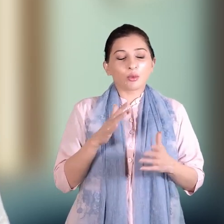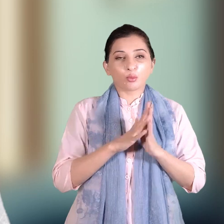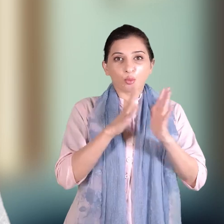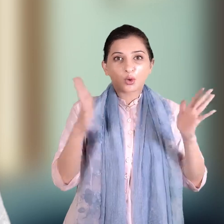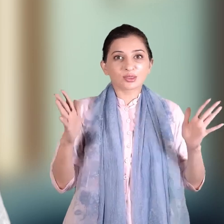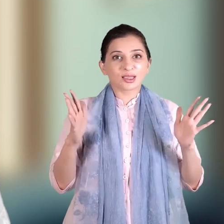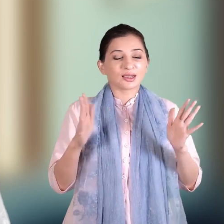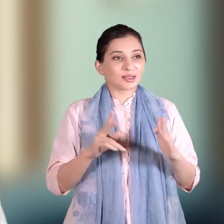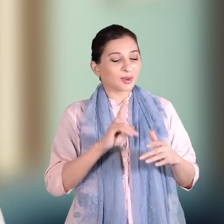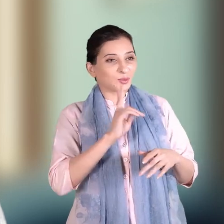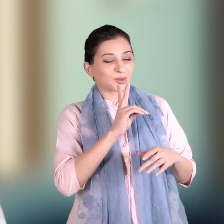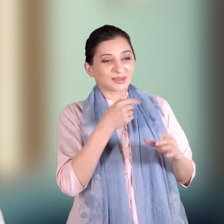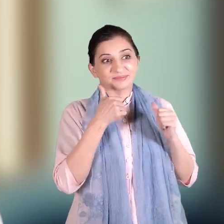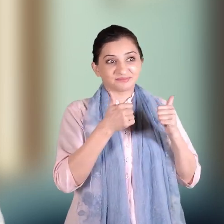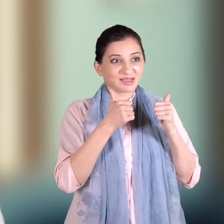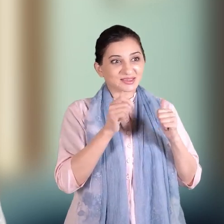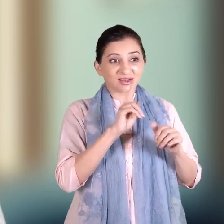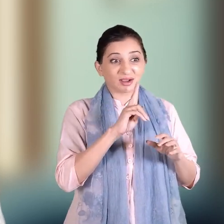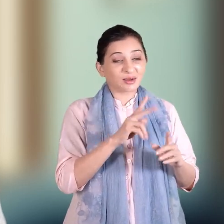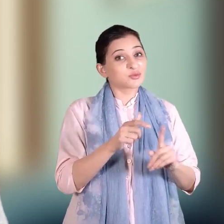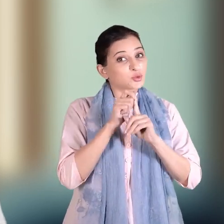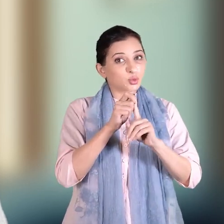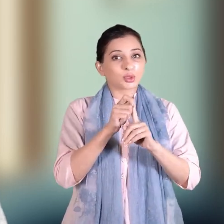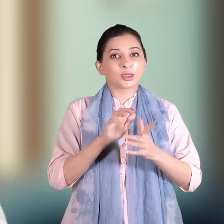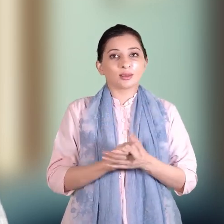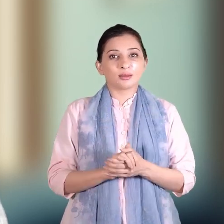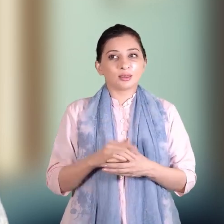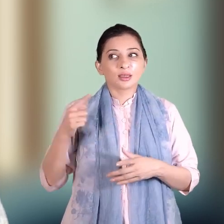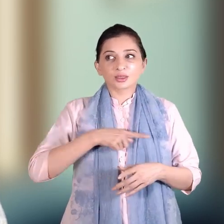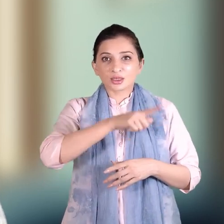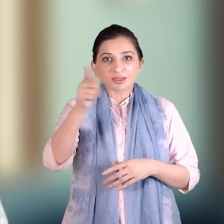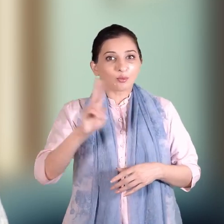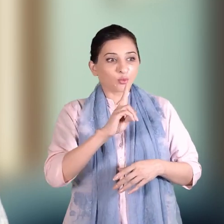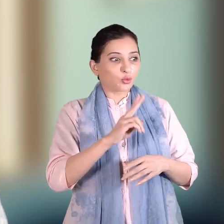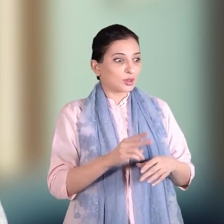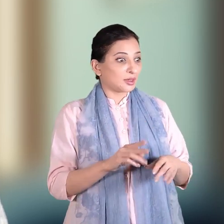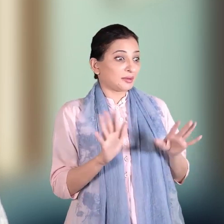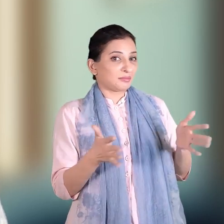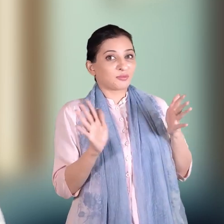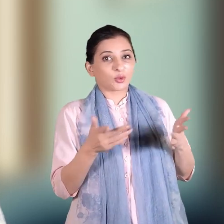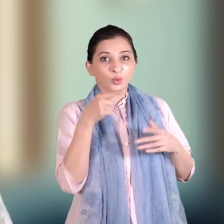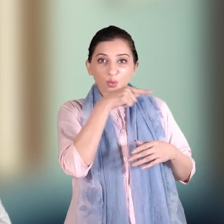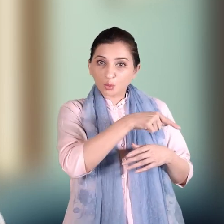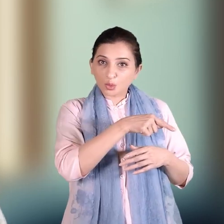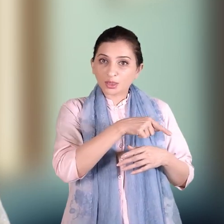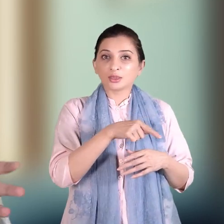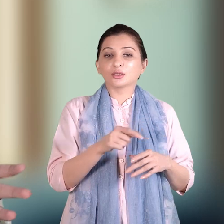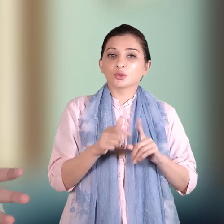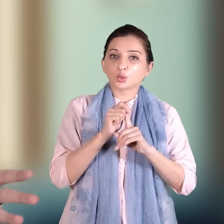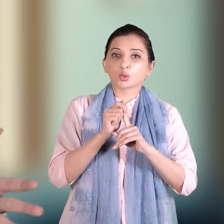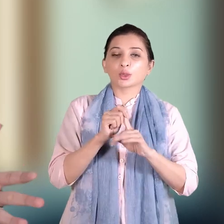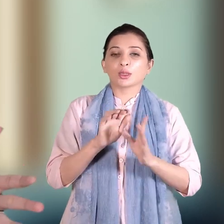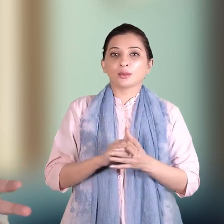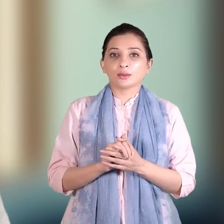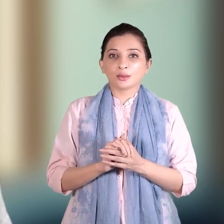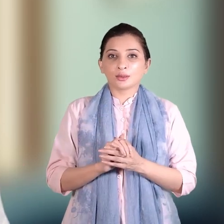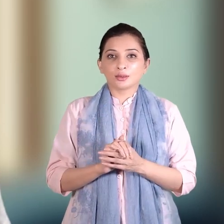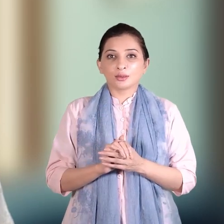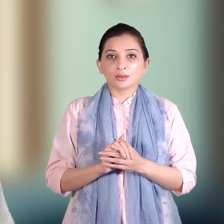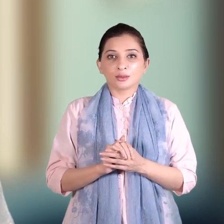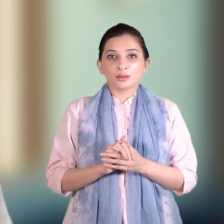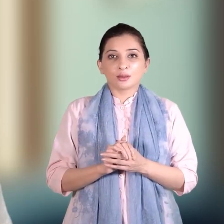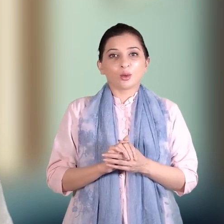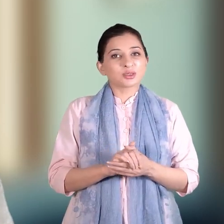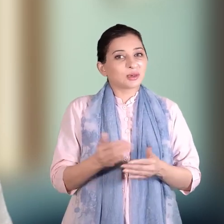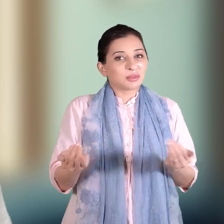praise, you get financial compensation for it. And all these aspects are